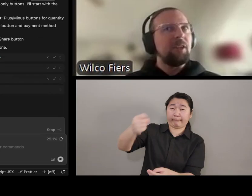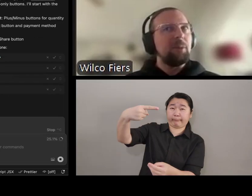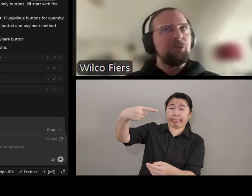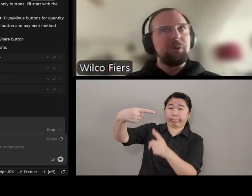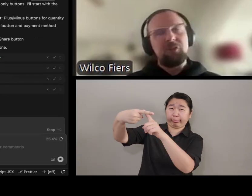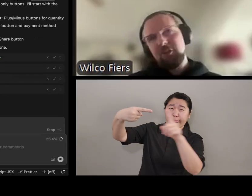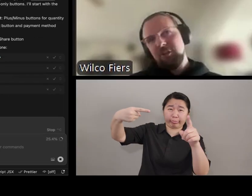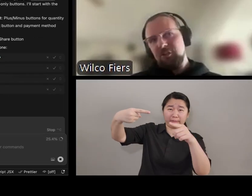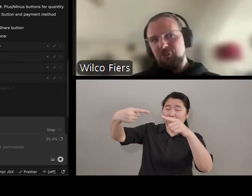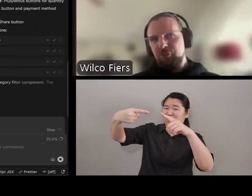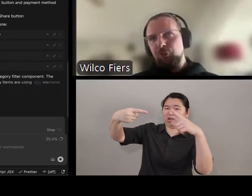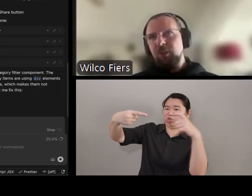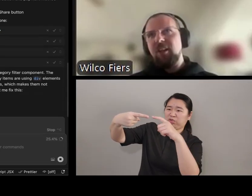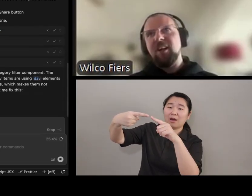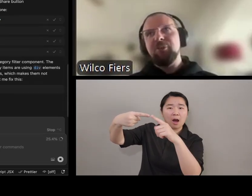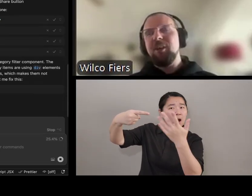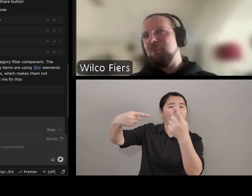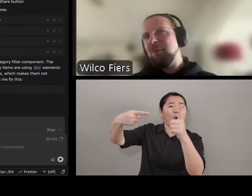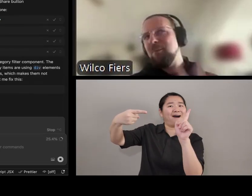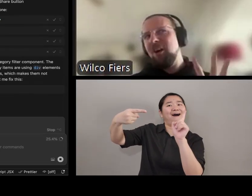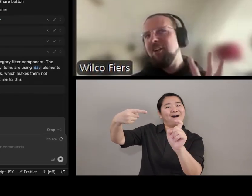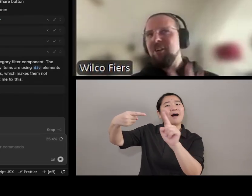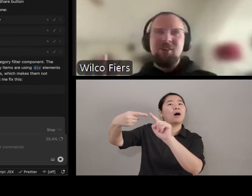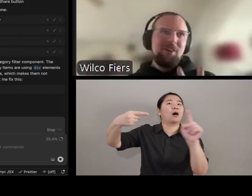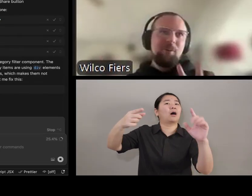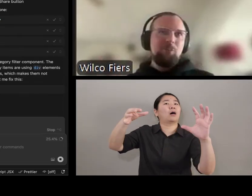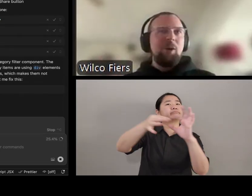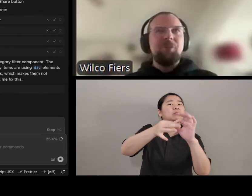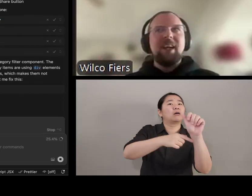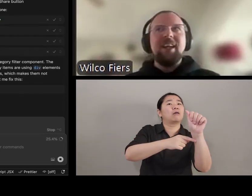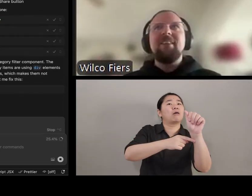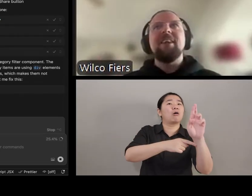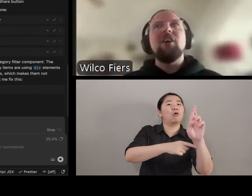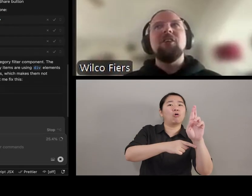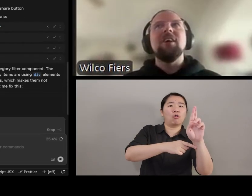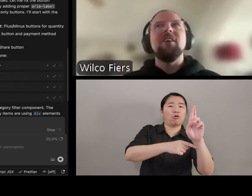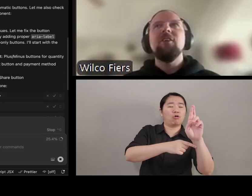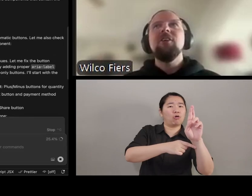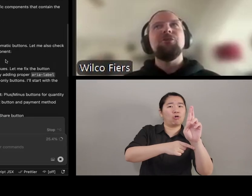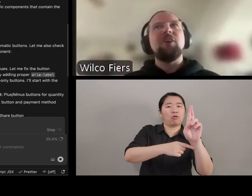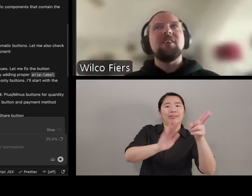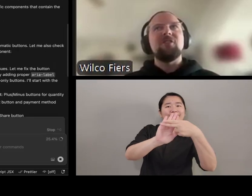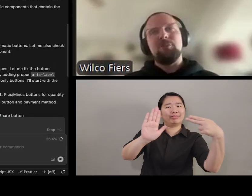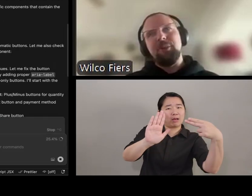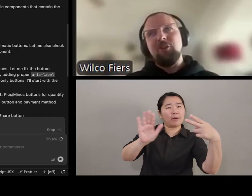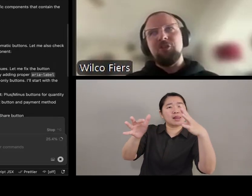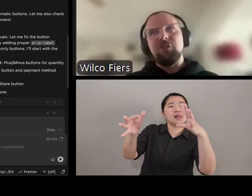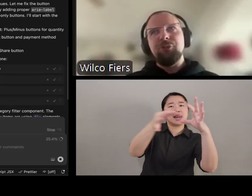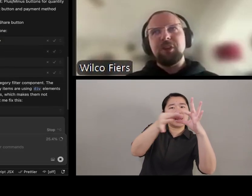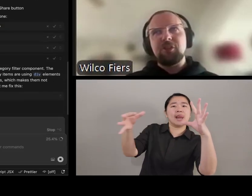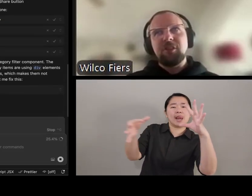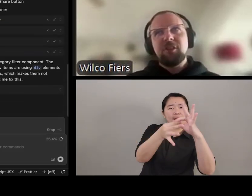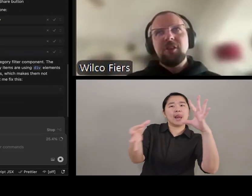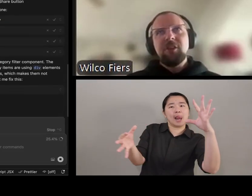ARIA label to it. This is fully live. I'm not prompting anything other than find accessibility issues